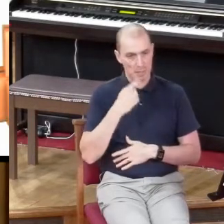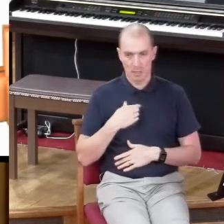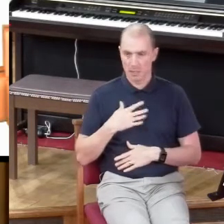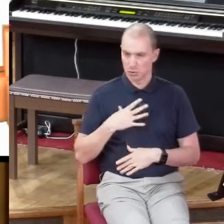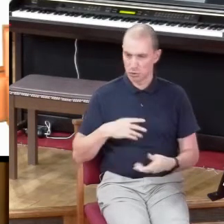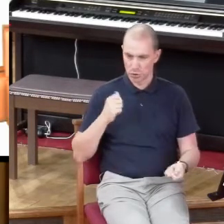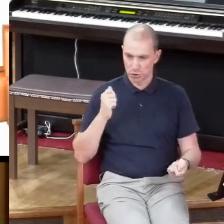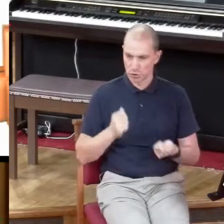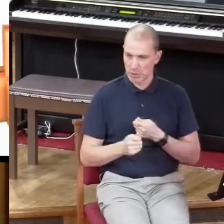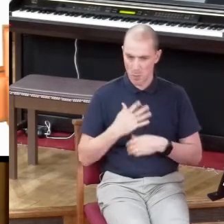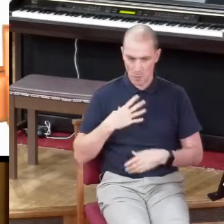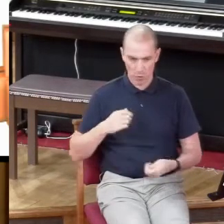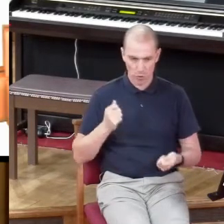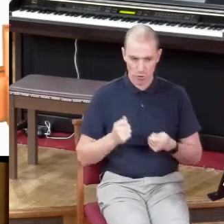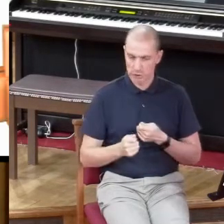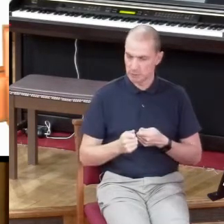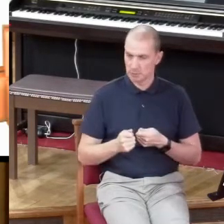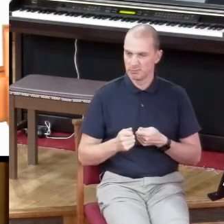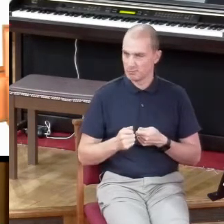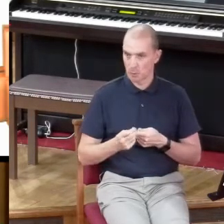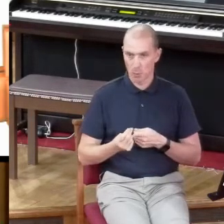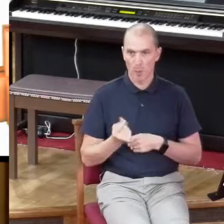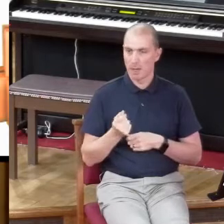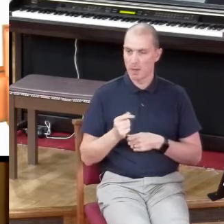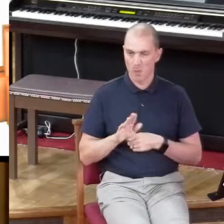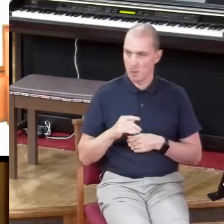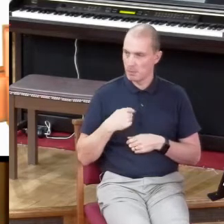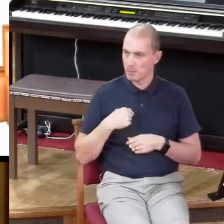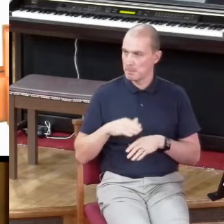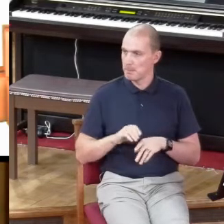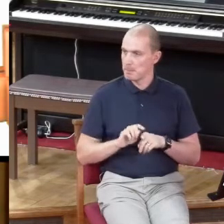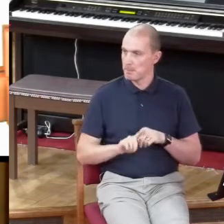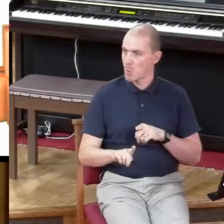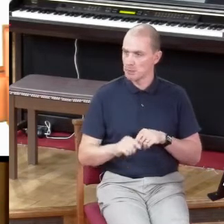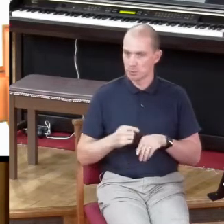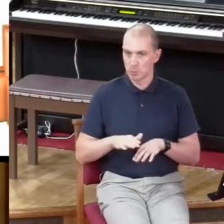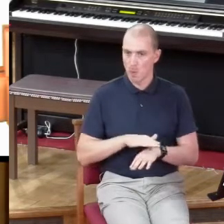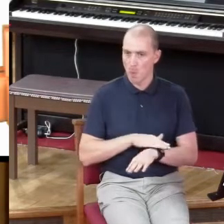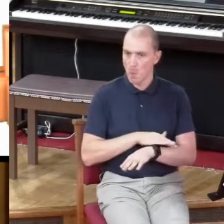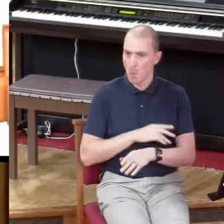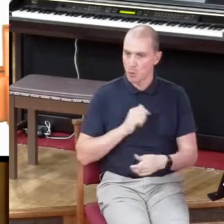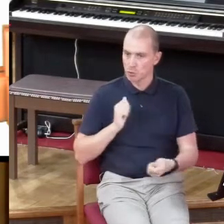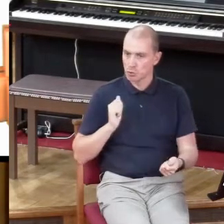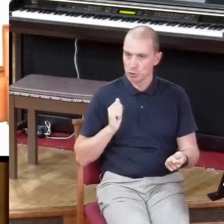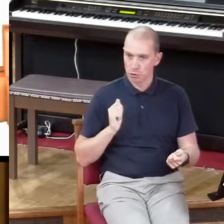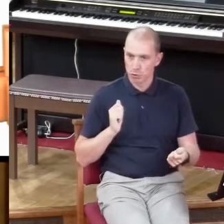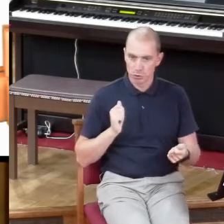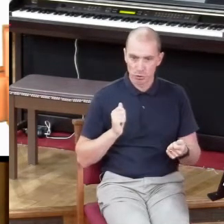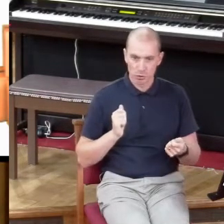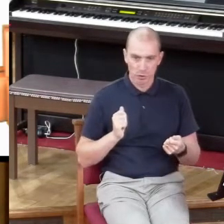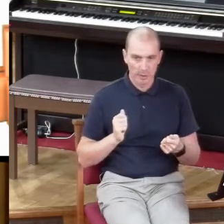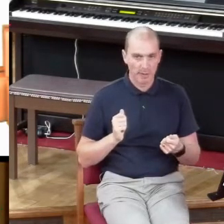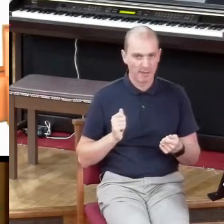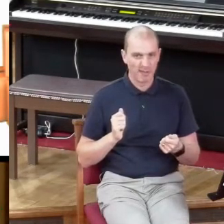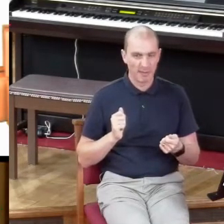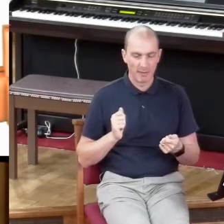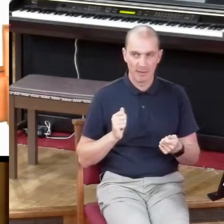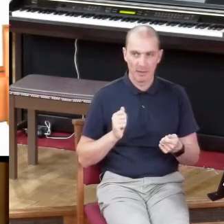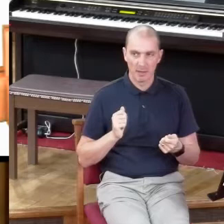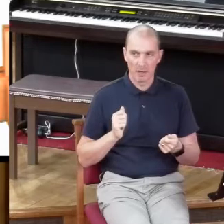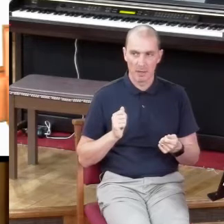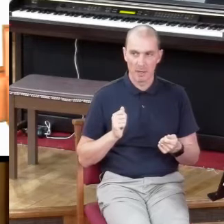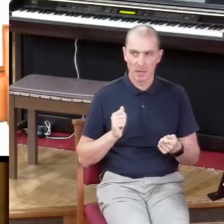that most of us do quickly or lightly. But you know, it's a travesty to speak of wanting